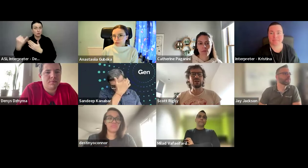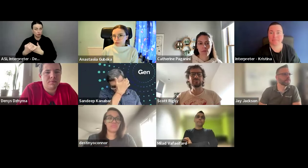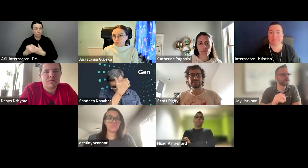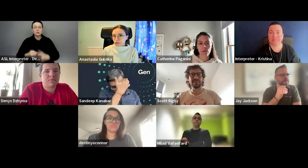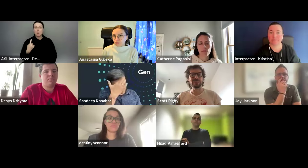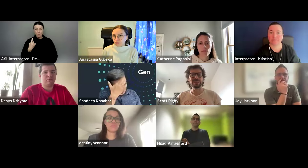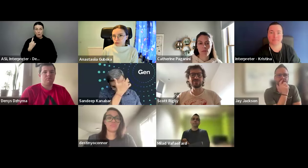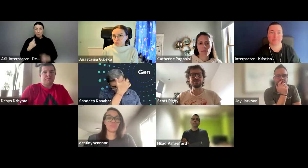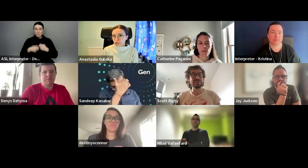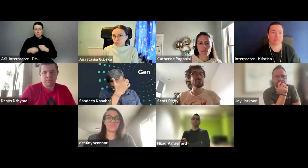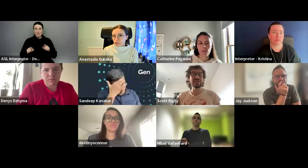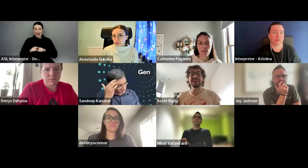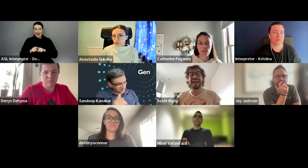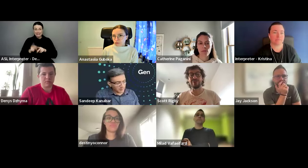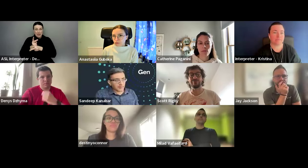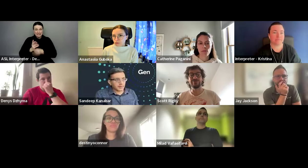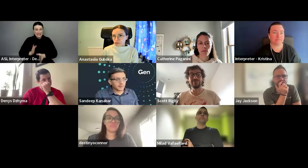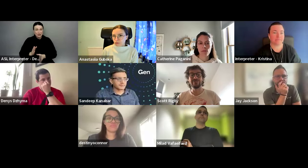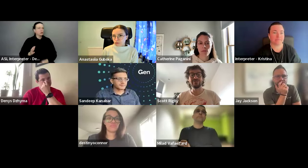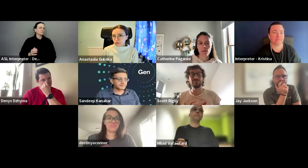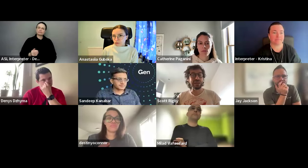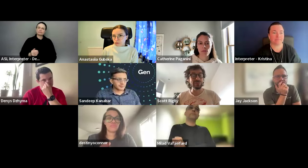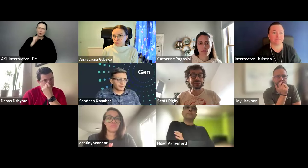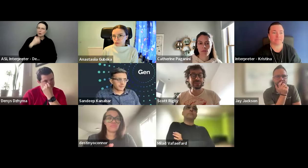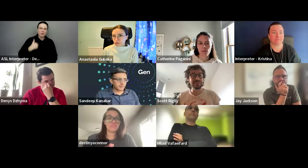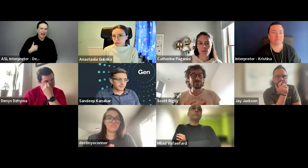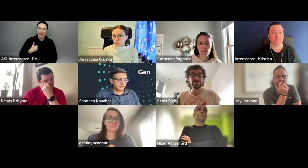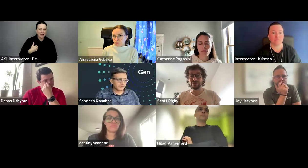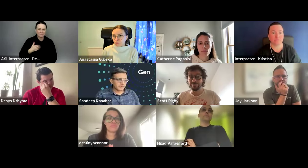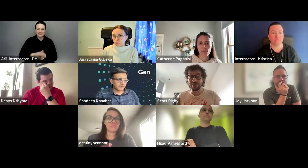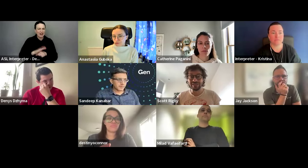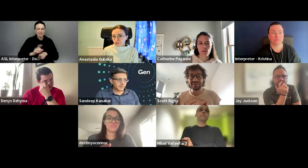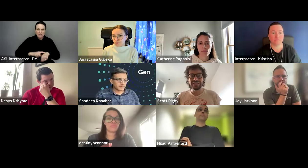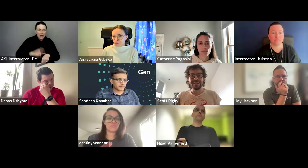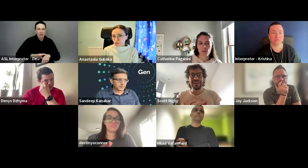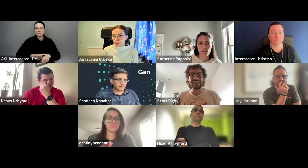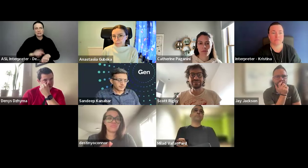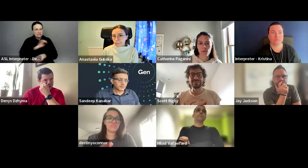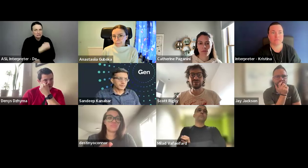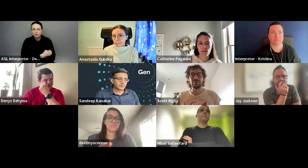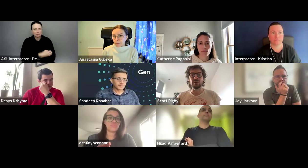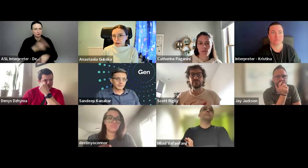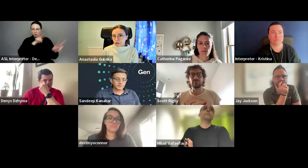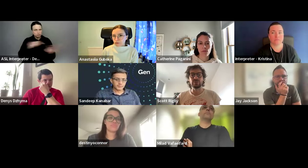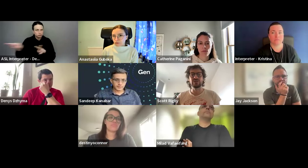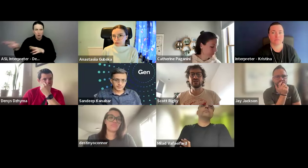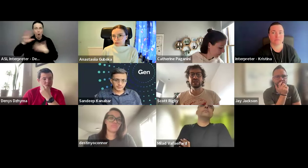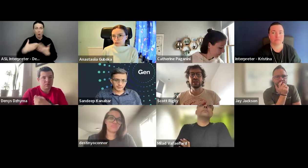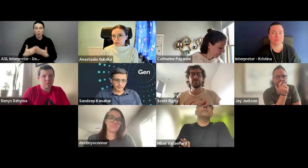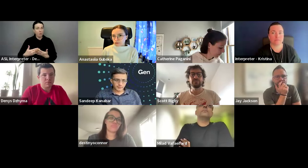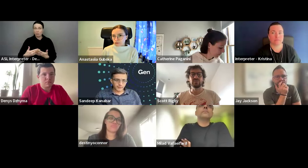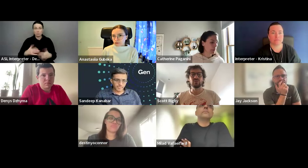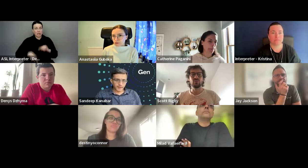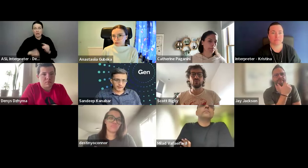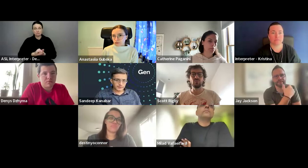One of our problems as Helm maintainers is we do not have the bandwidth to review them all. And so,